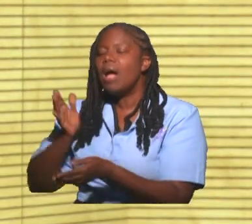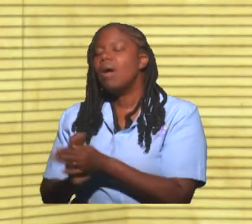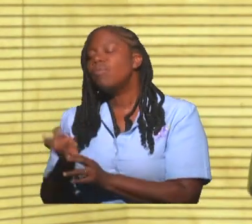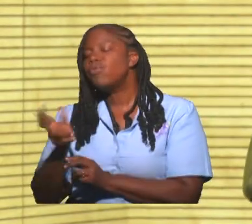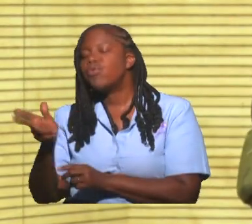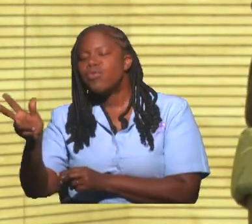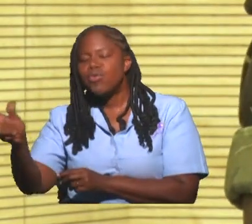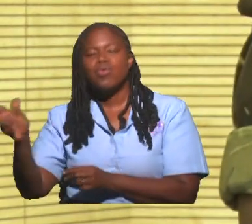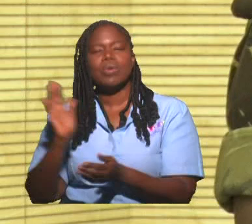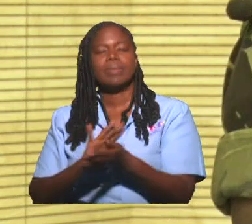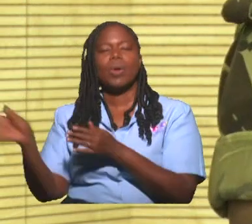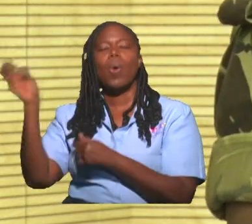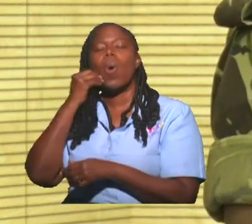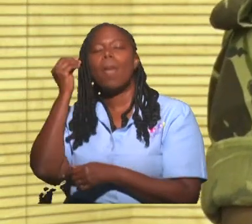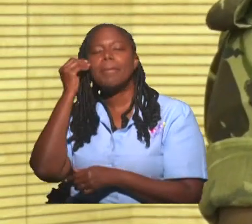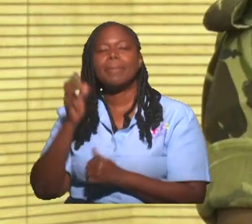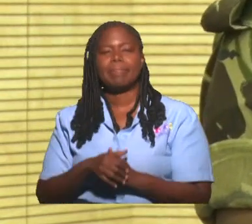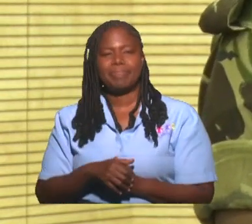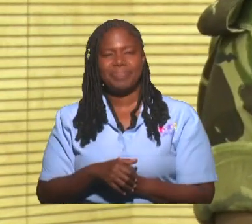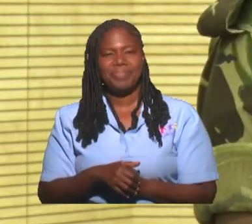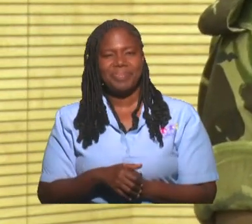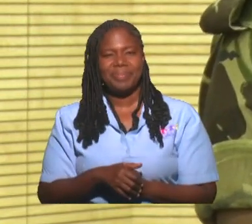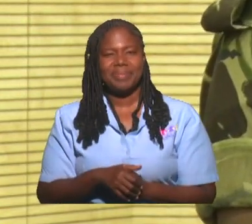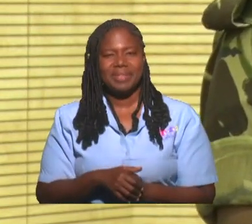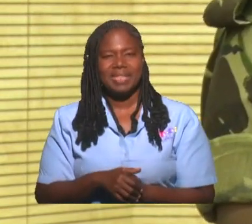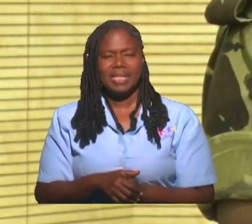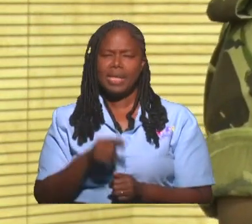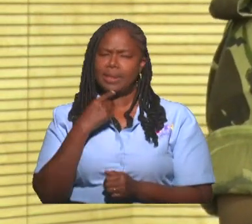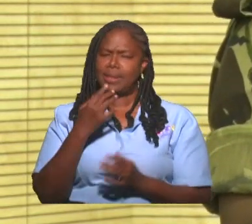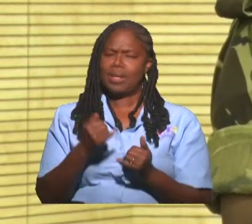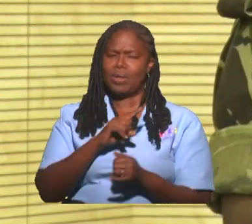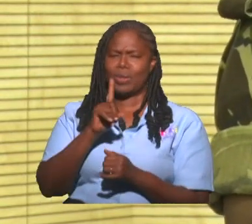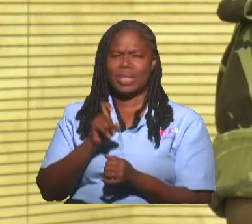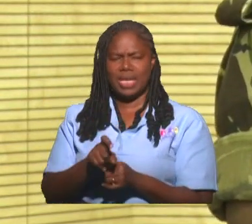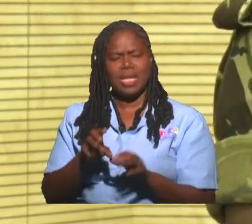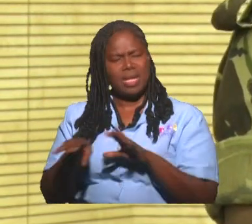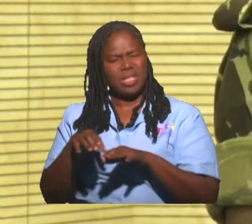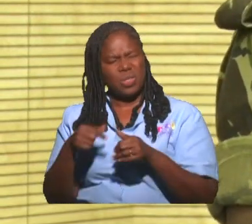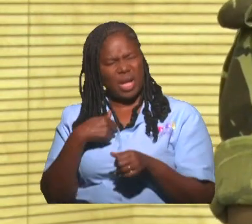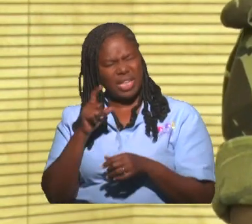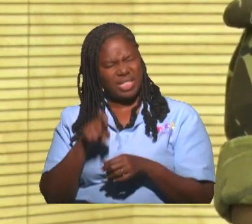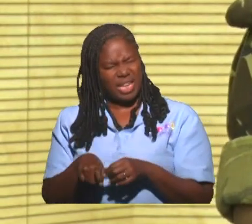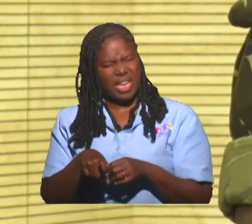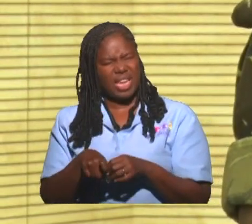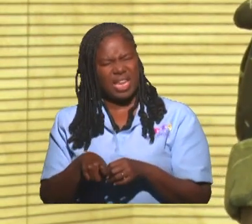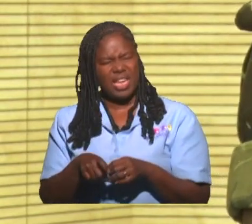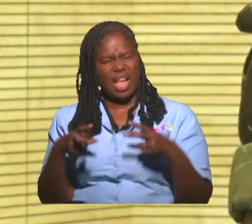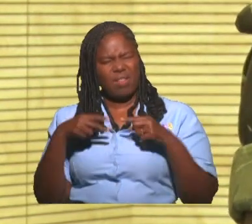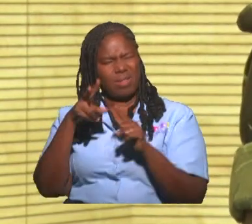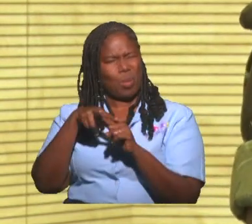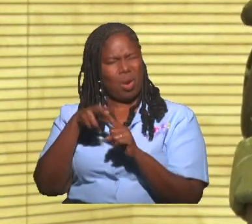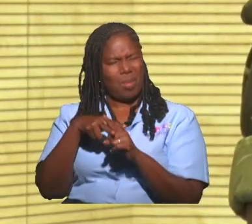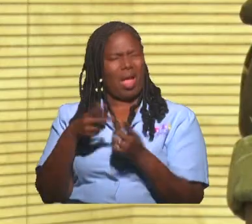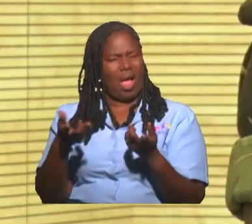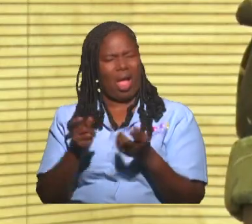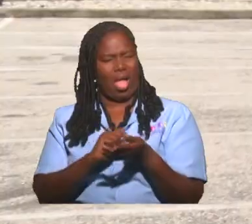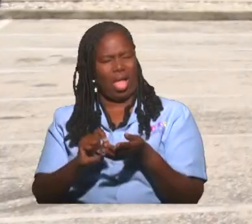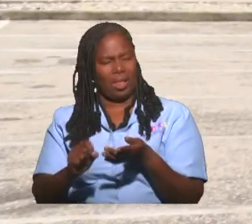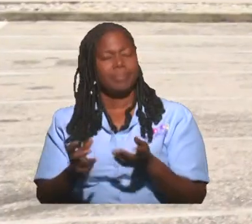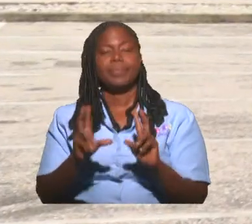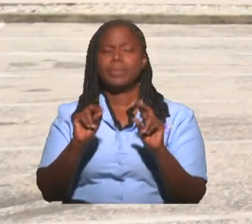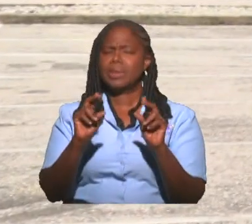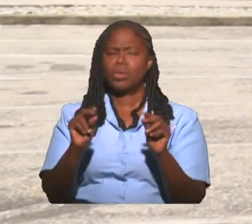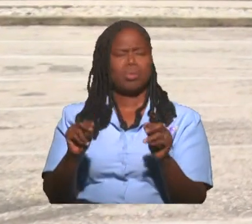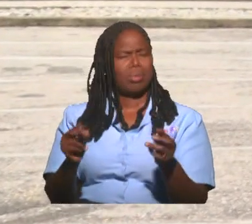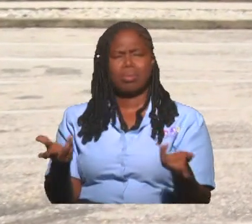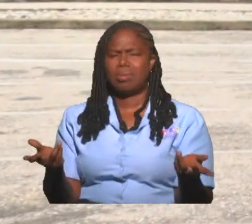came up in relation to this is, do I need a booking for the venue? There's no need for a booking. It's on a first-come basis.